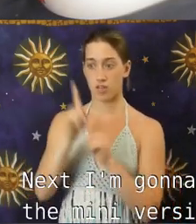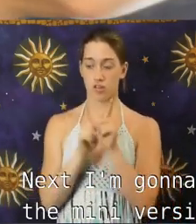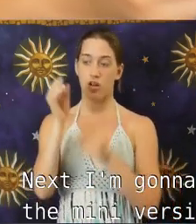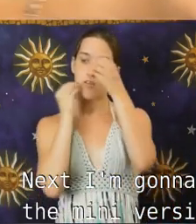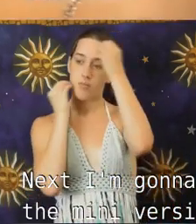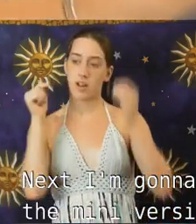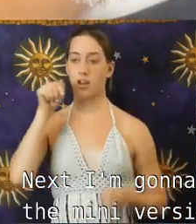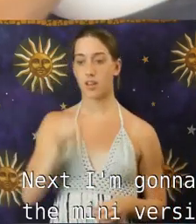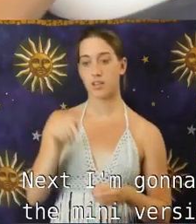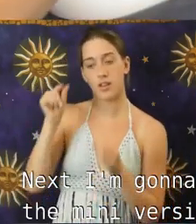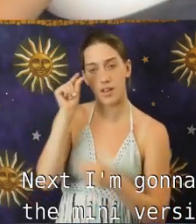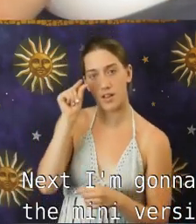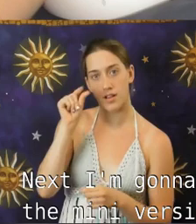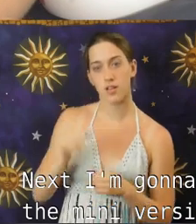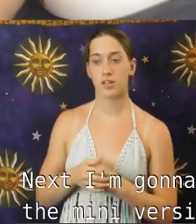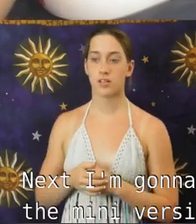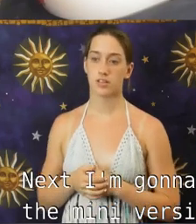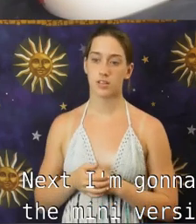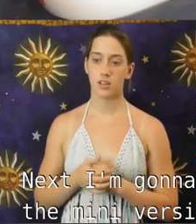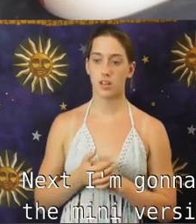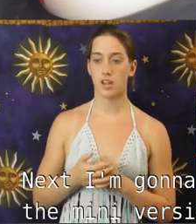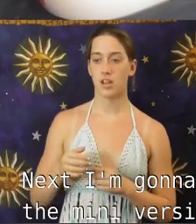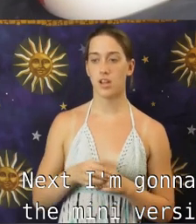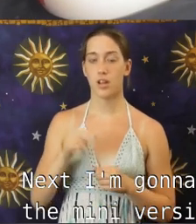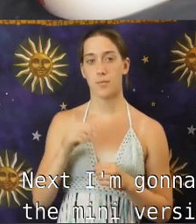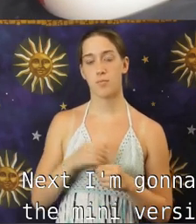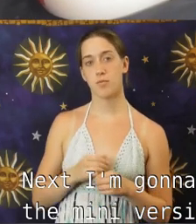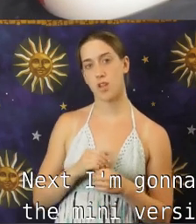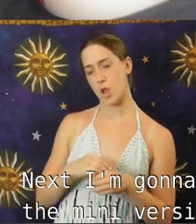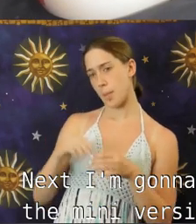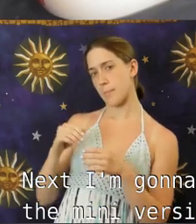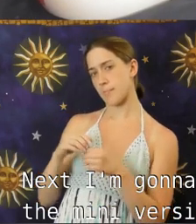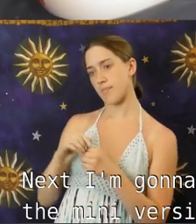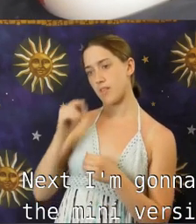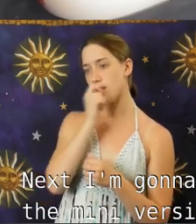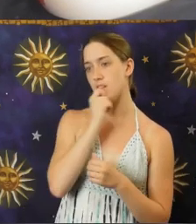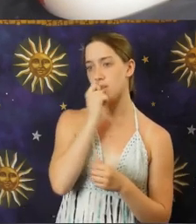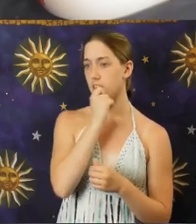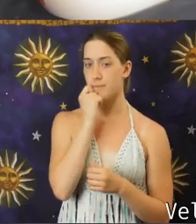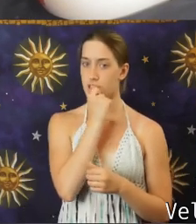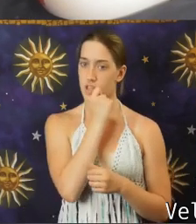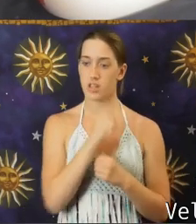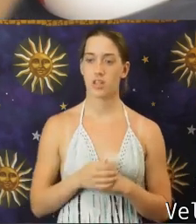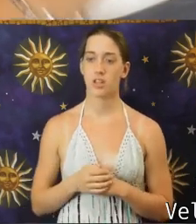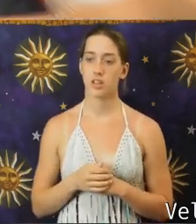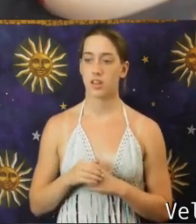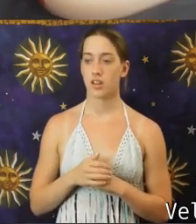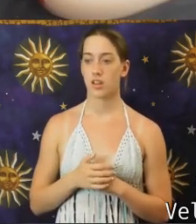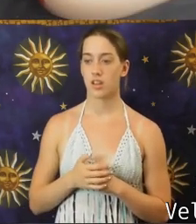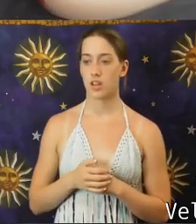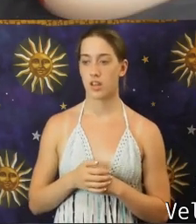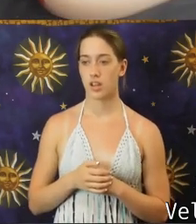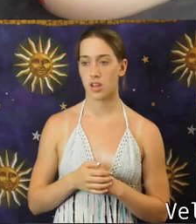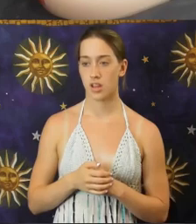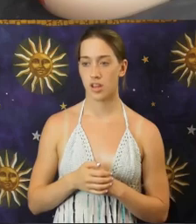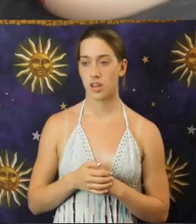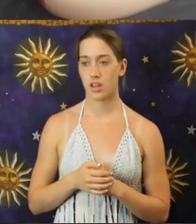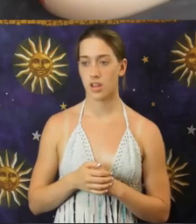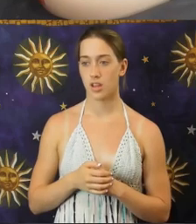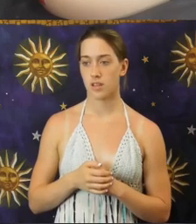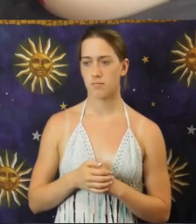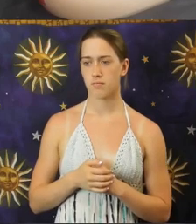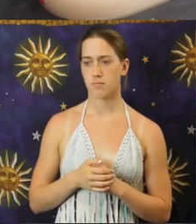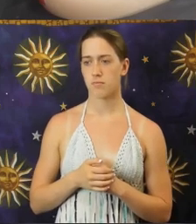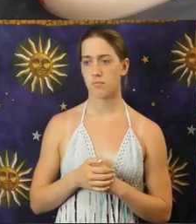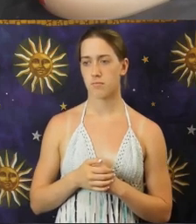Next, I'm going to be going in with the Jeffree Star Cosmetics. This is the mini version of the Velour liquid lipstick in Redrum.